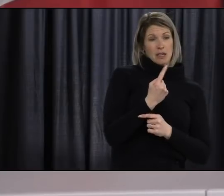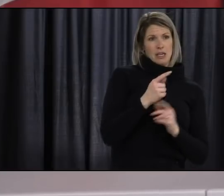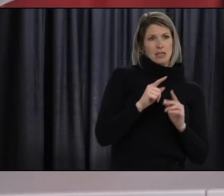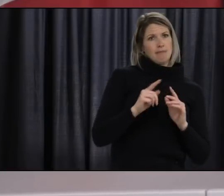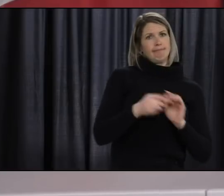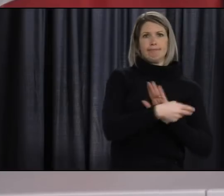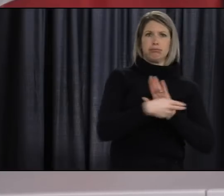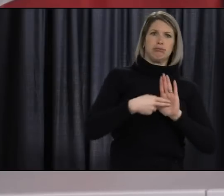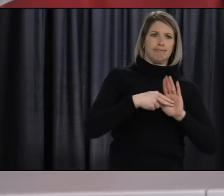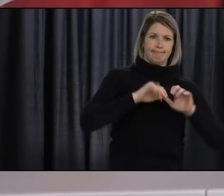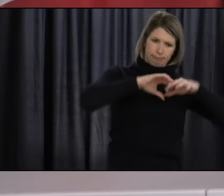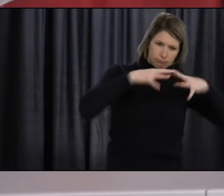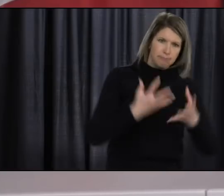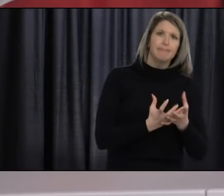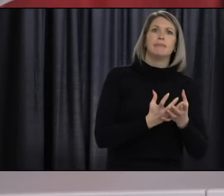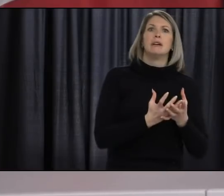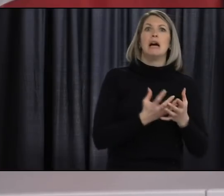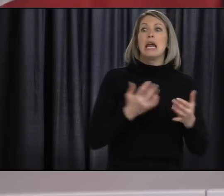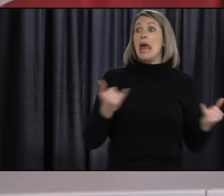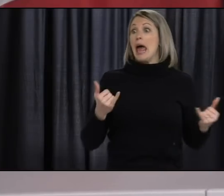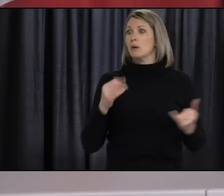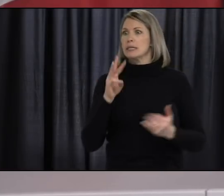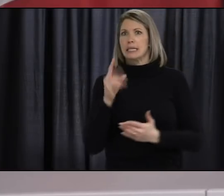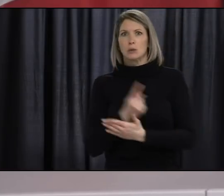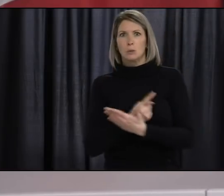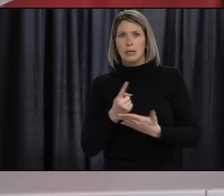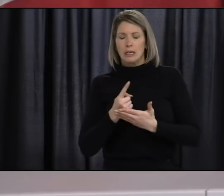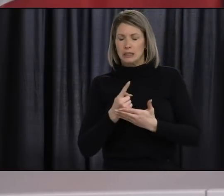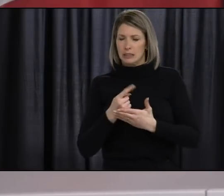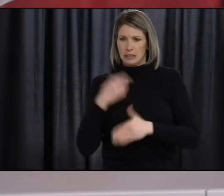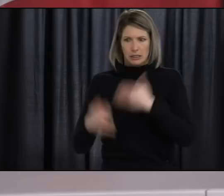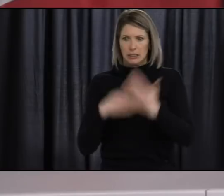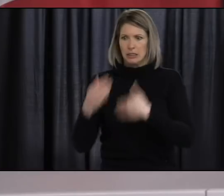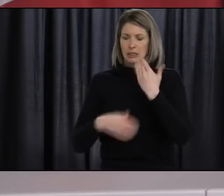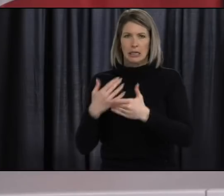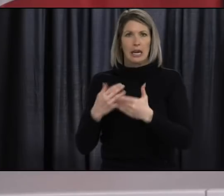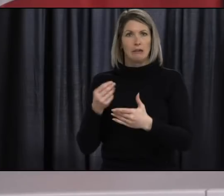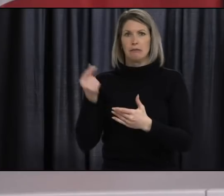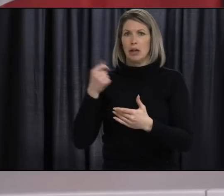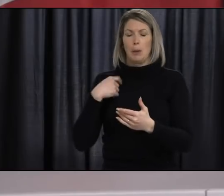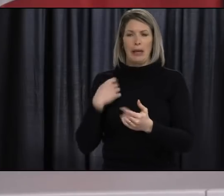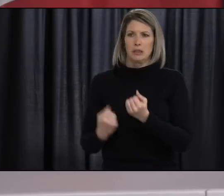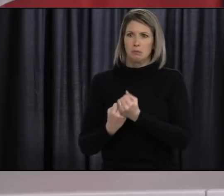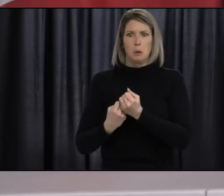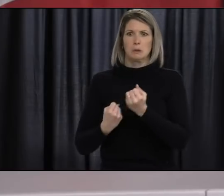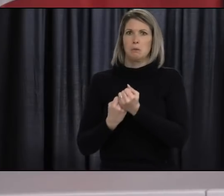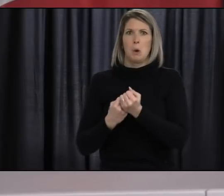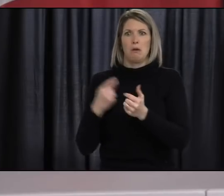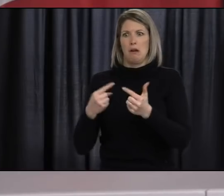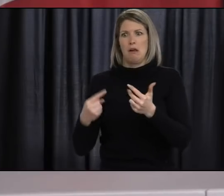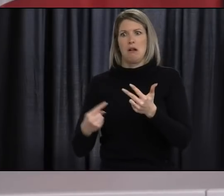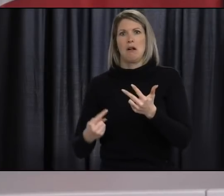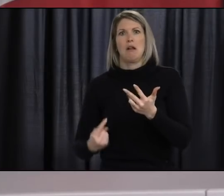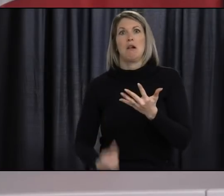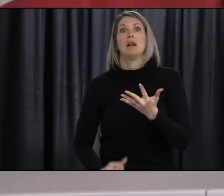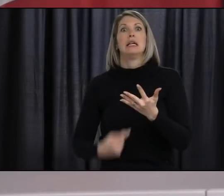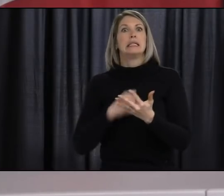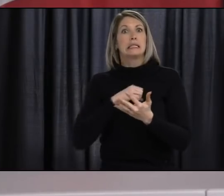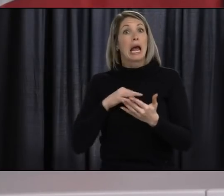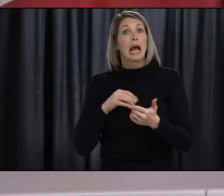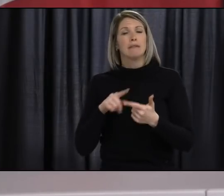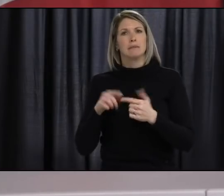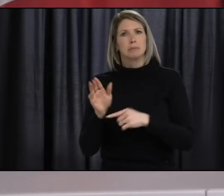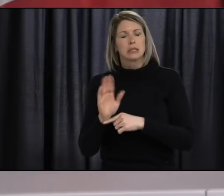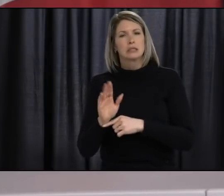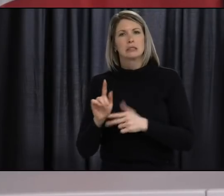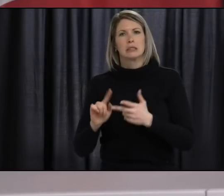about 6-7 weeks into this, and we're quickly providing supports for business owners, for many of our employees,